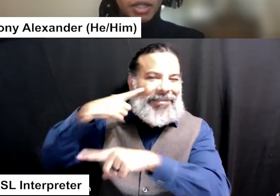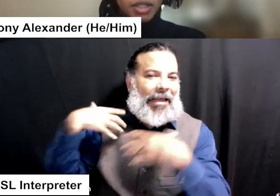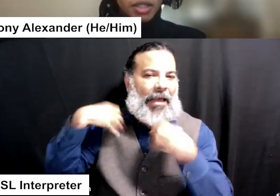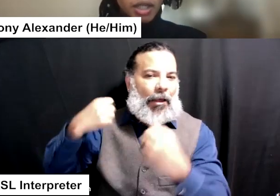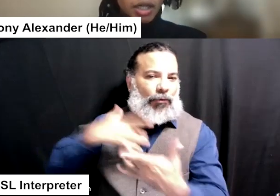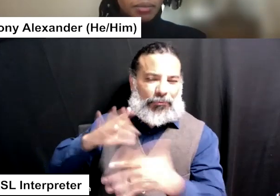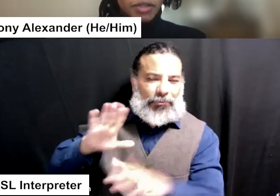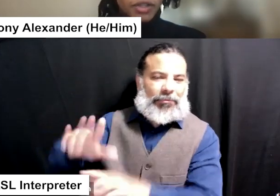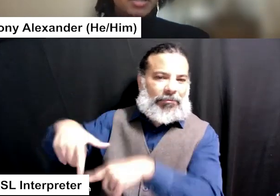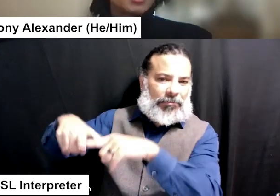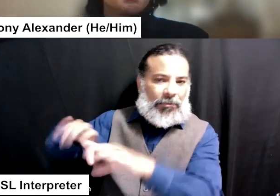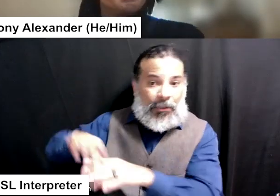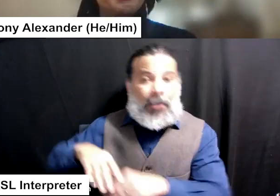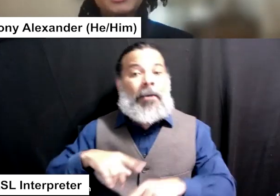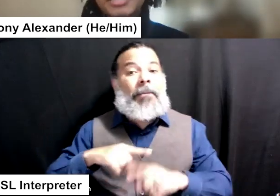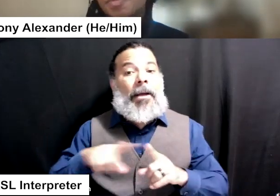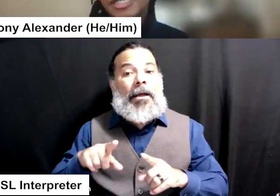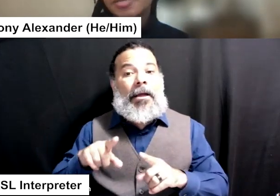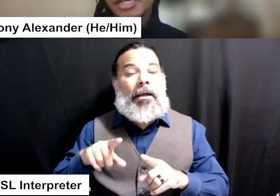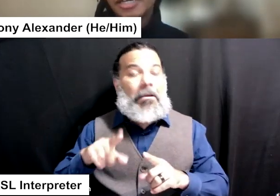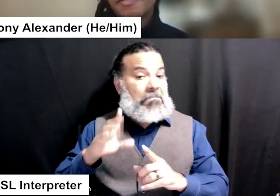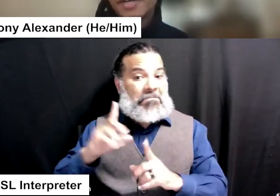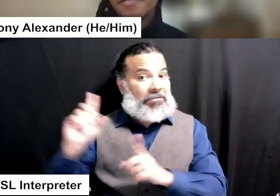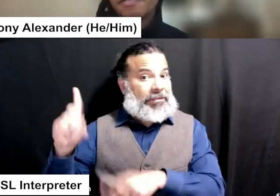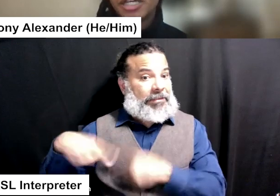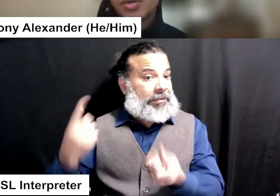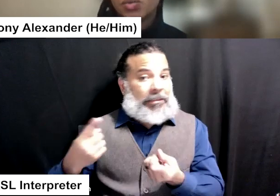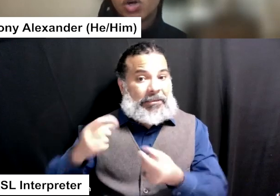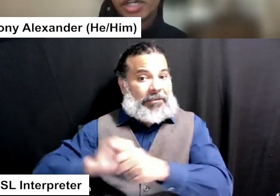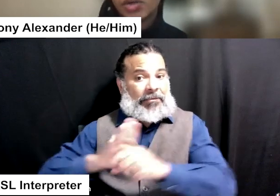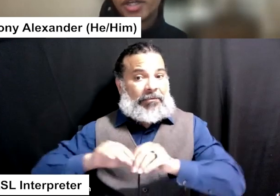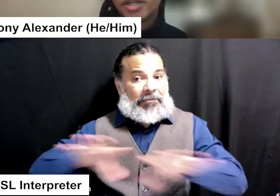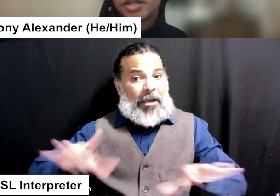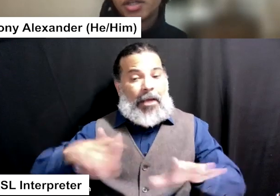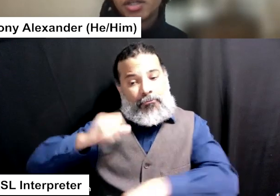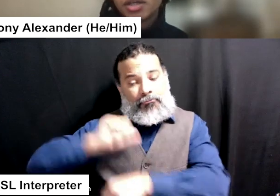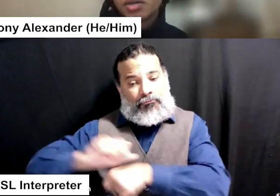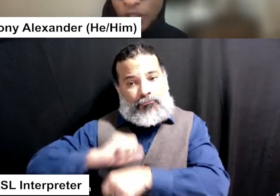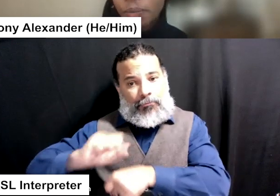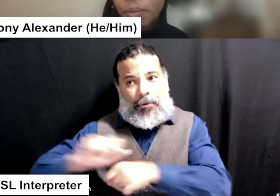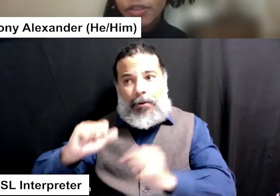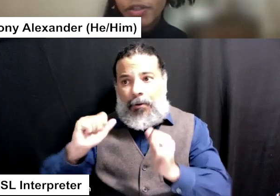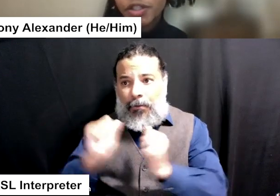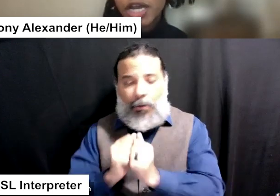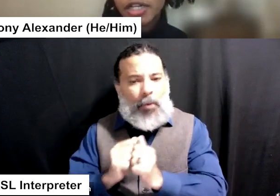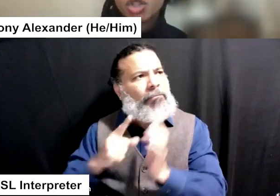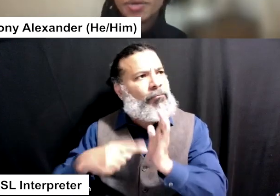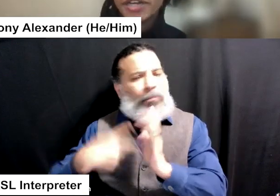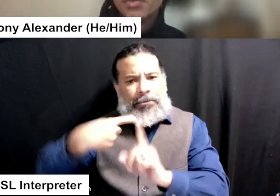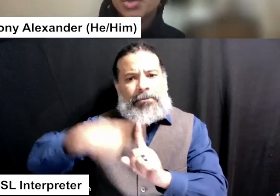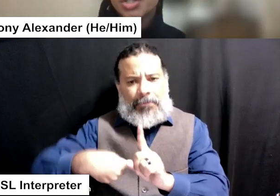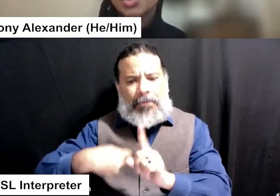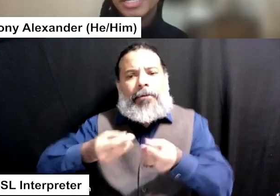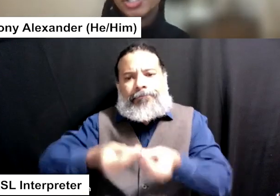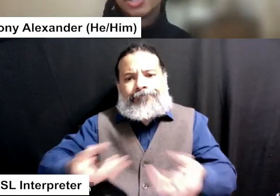But even since the pandemic, I've been working with once a month,